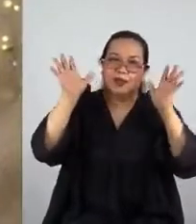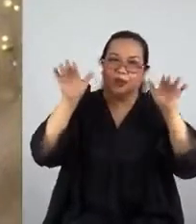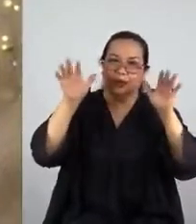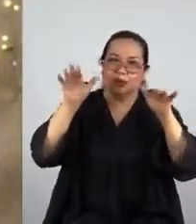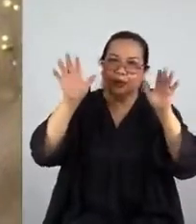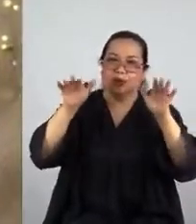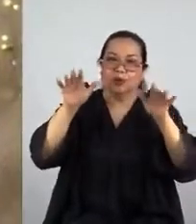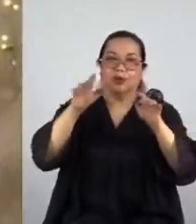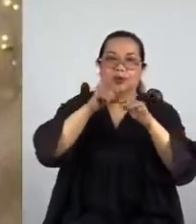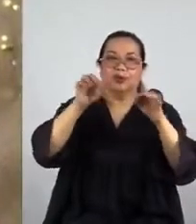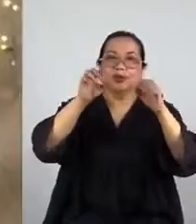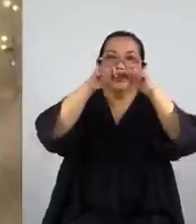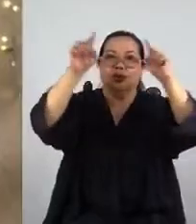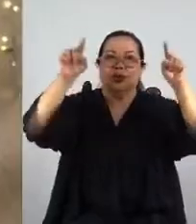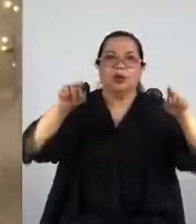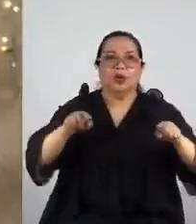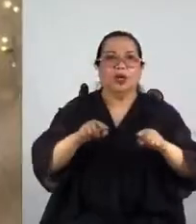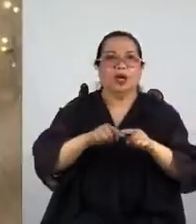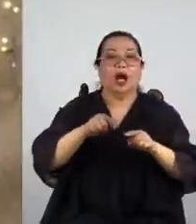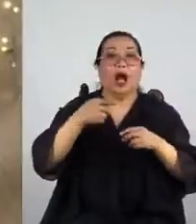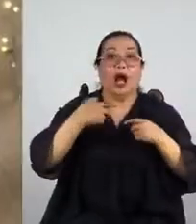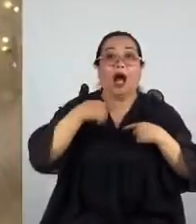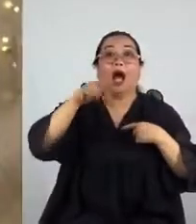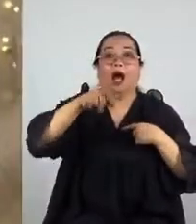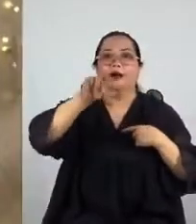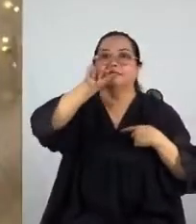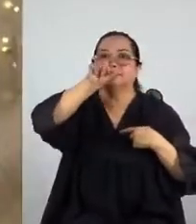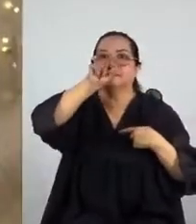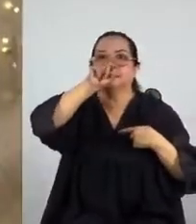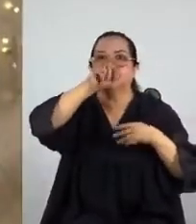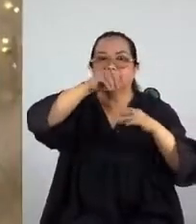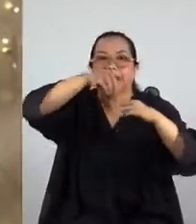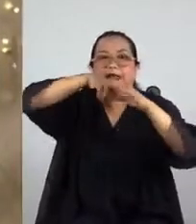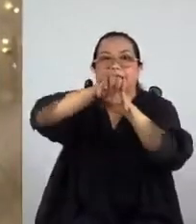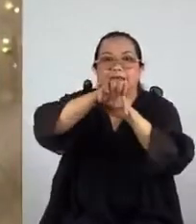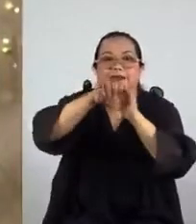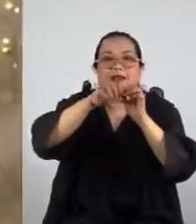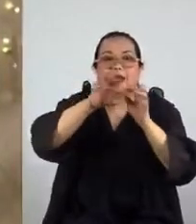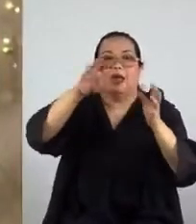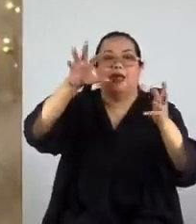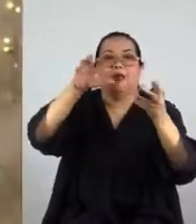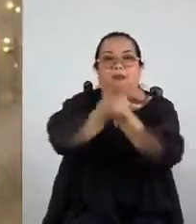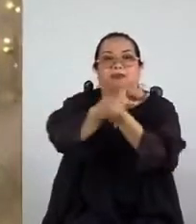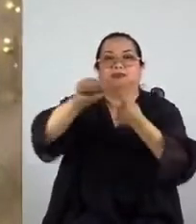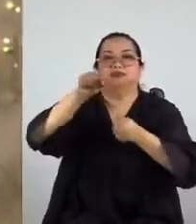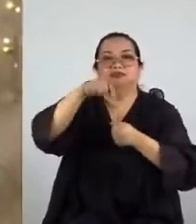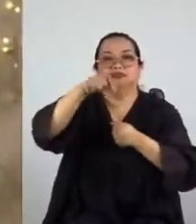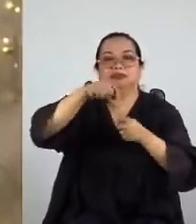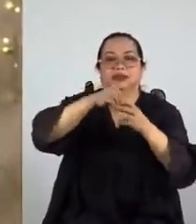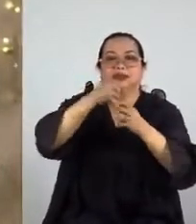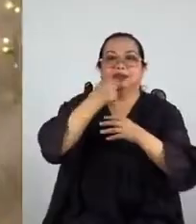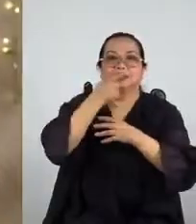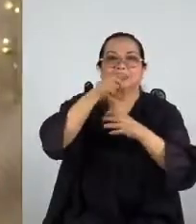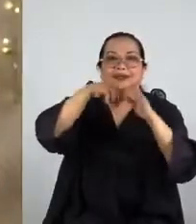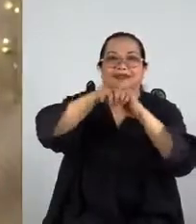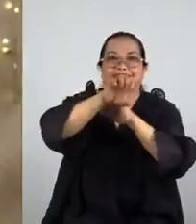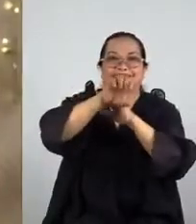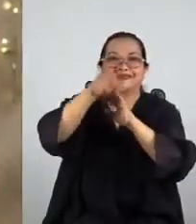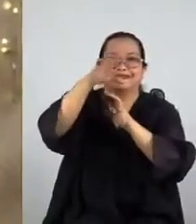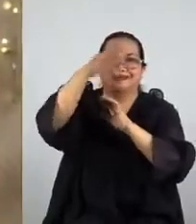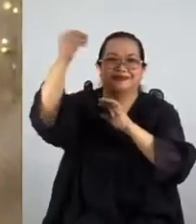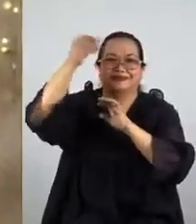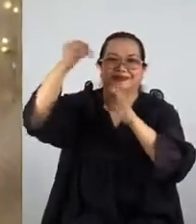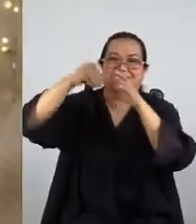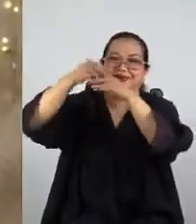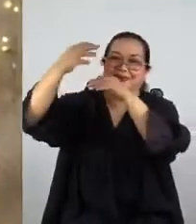of our rain suit. A bird went beyond its boundaries. He entered through our exhaust pipe from